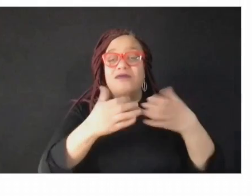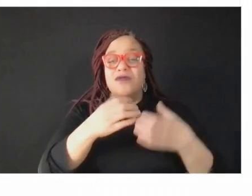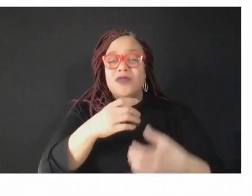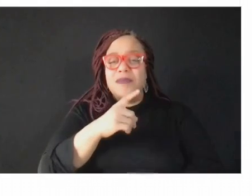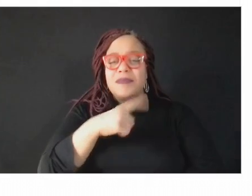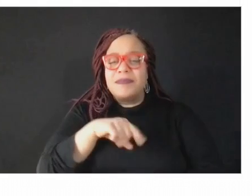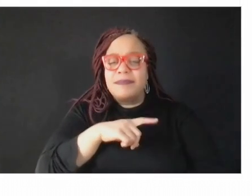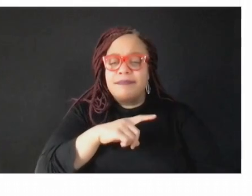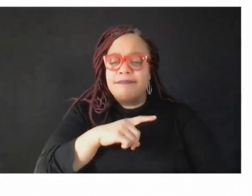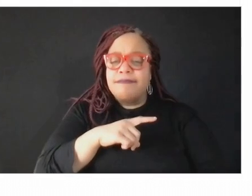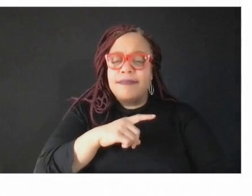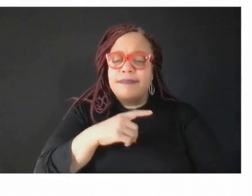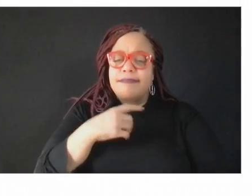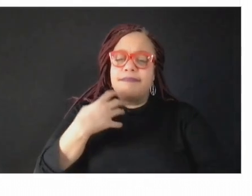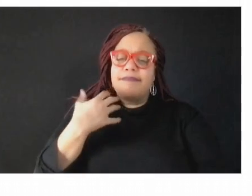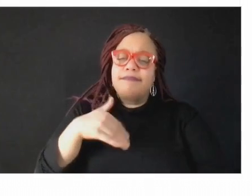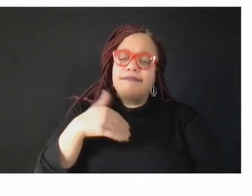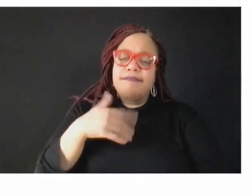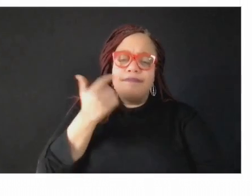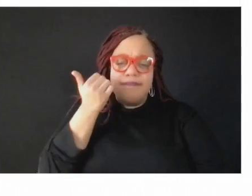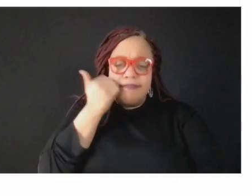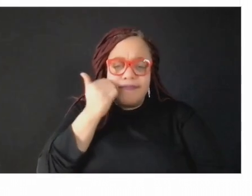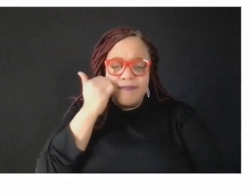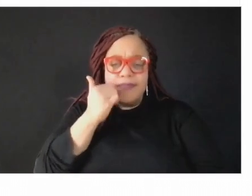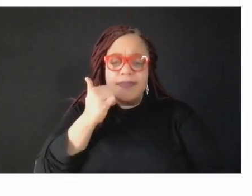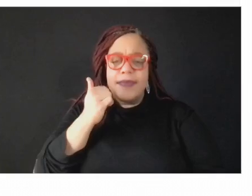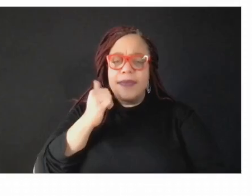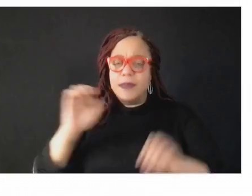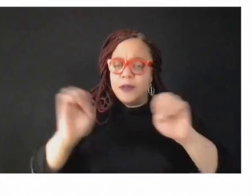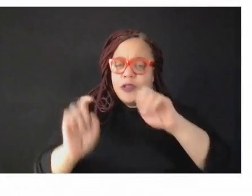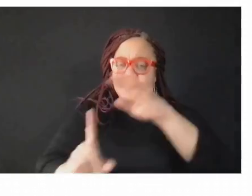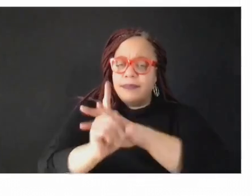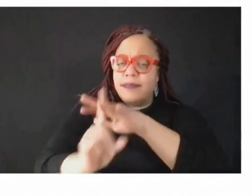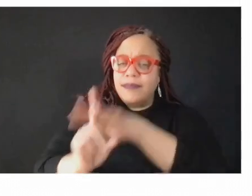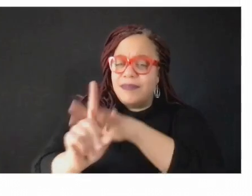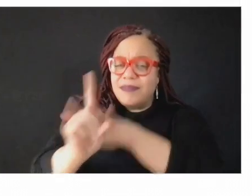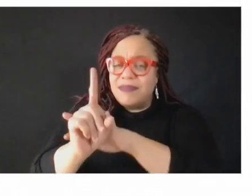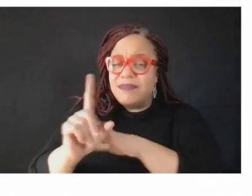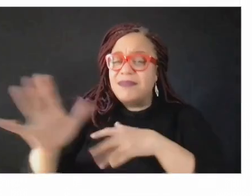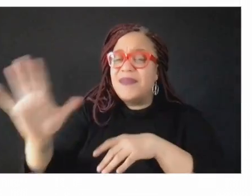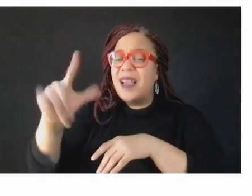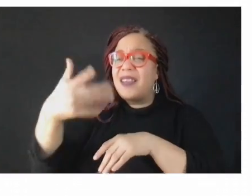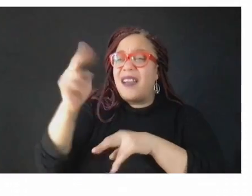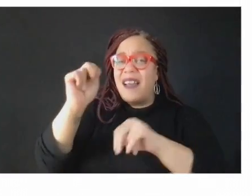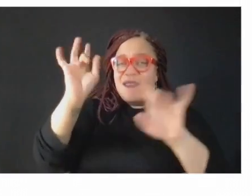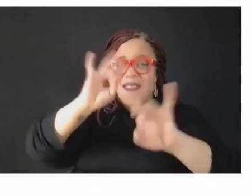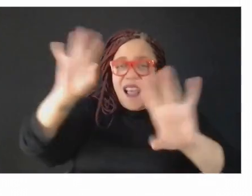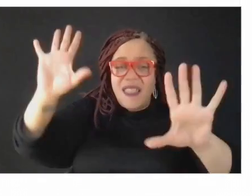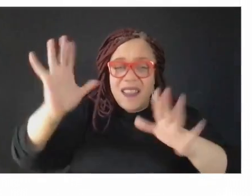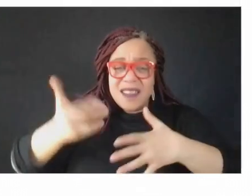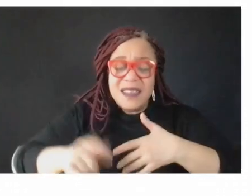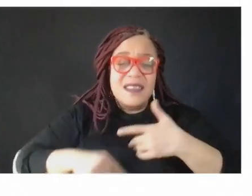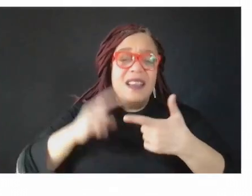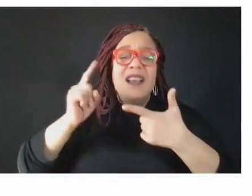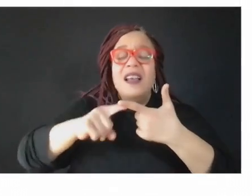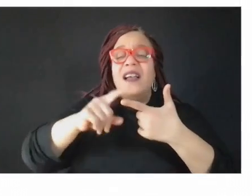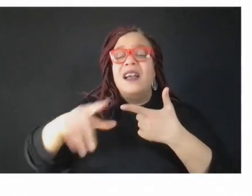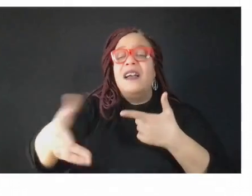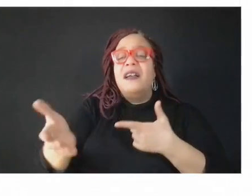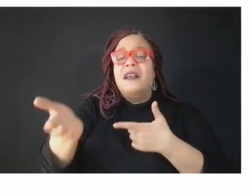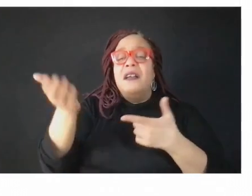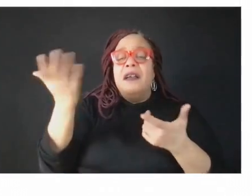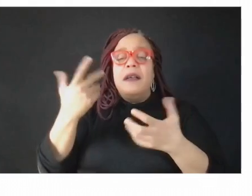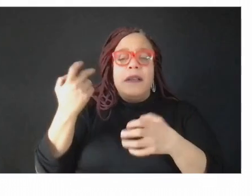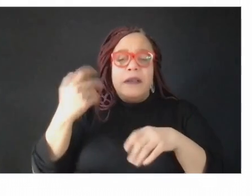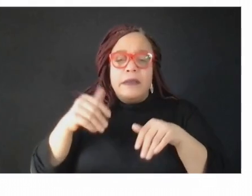with daily emergencies. It may be gun violence in their community. It may be, the inability to stay home when